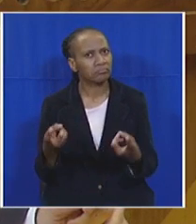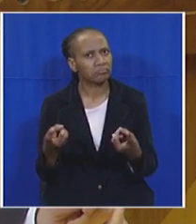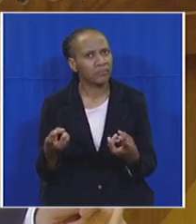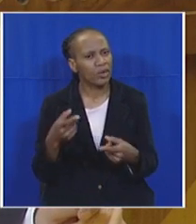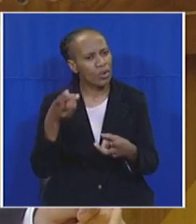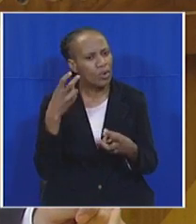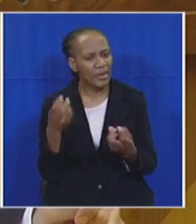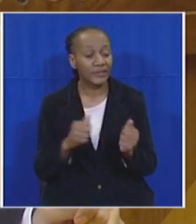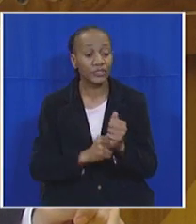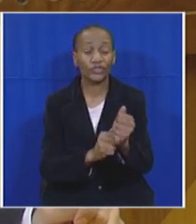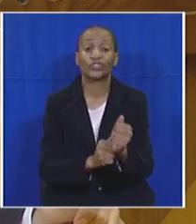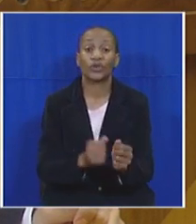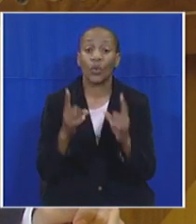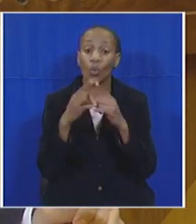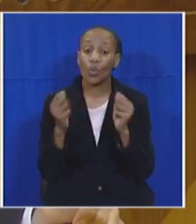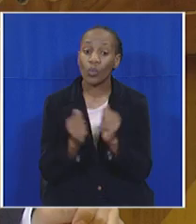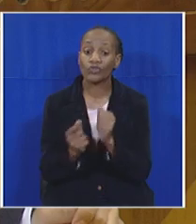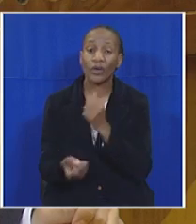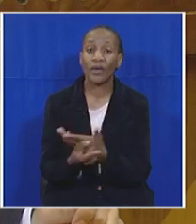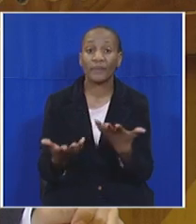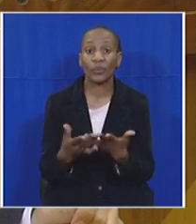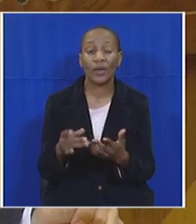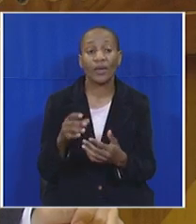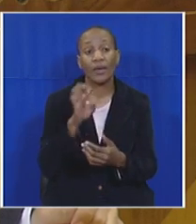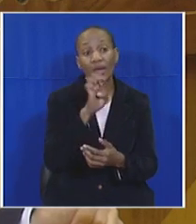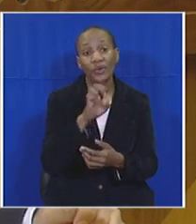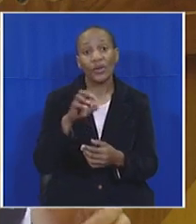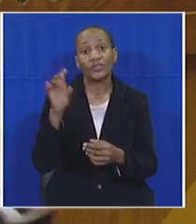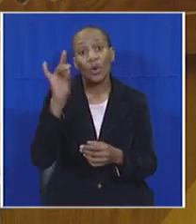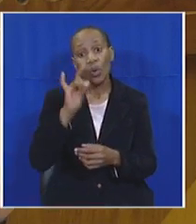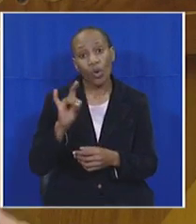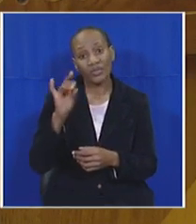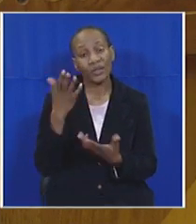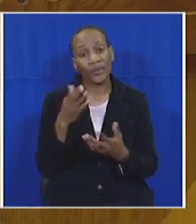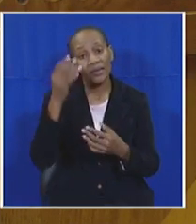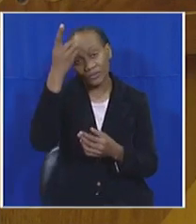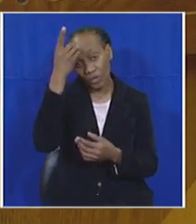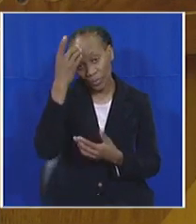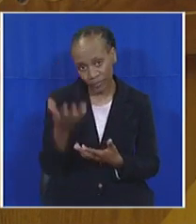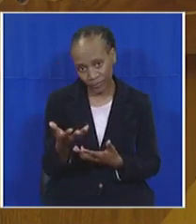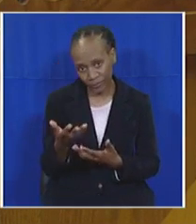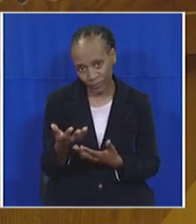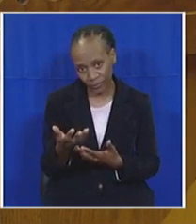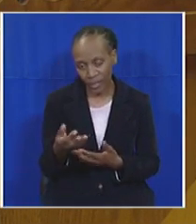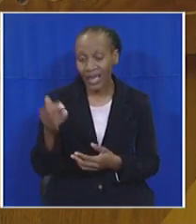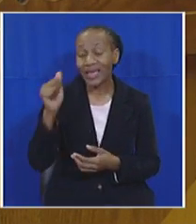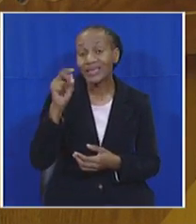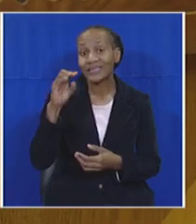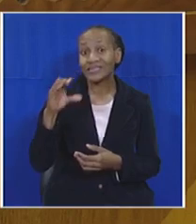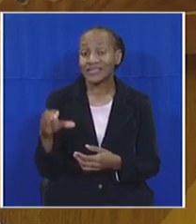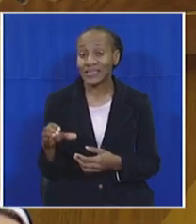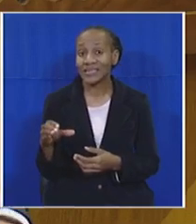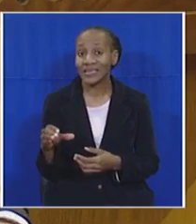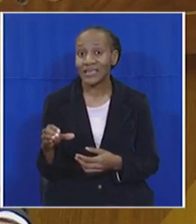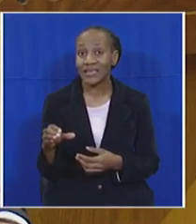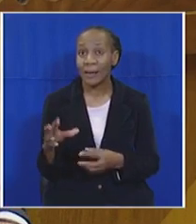hold a strategic workshop at the Luxury Edward Hotel in Durban. Interestingly, the entire ANC caucus booked in for an